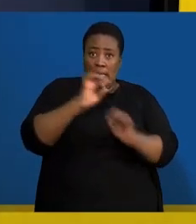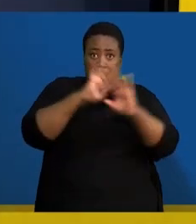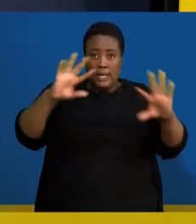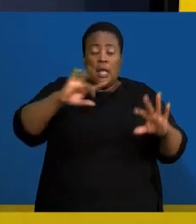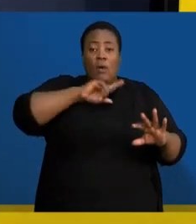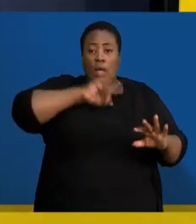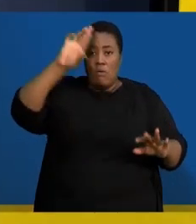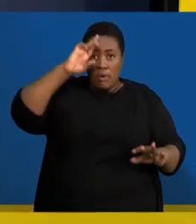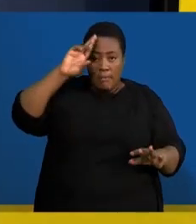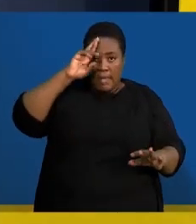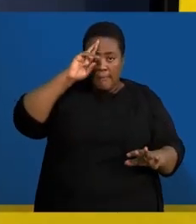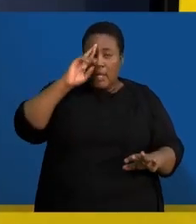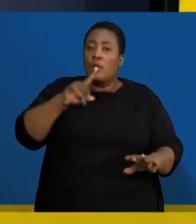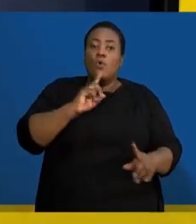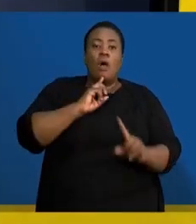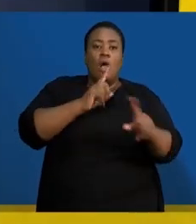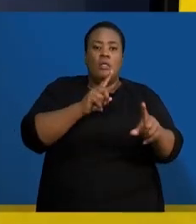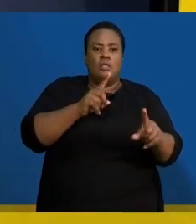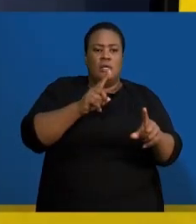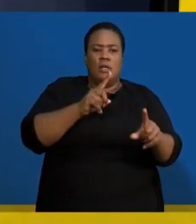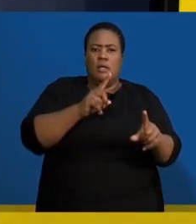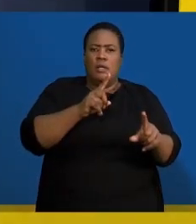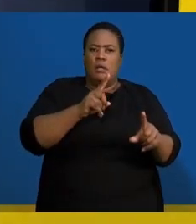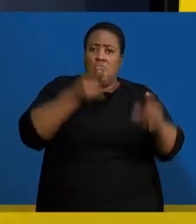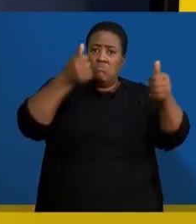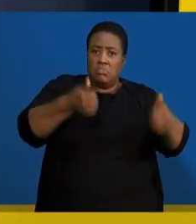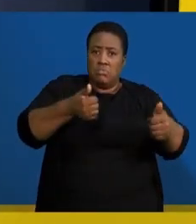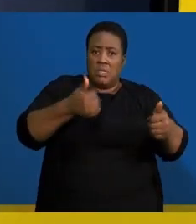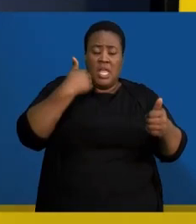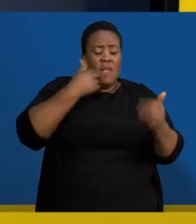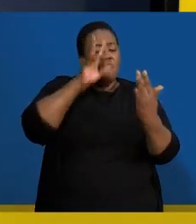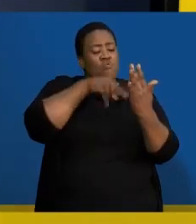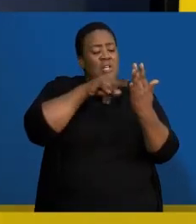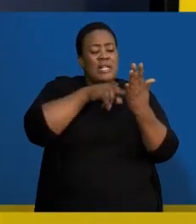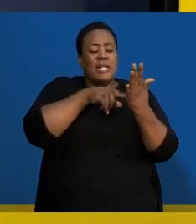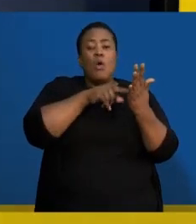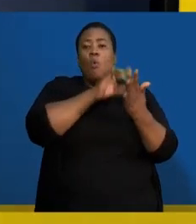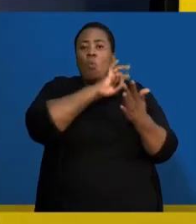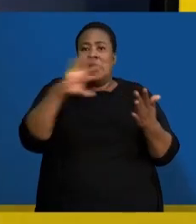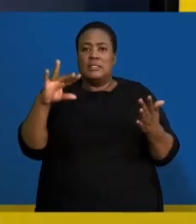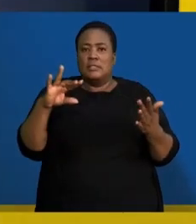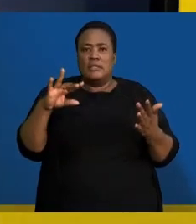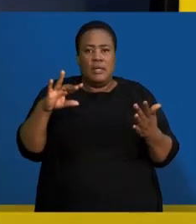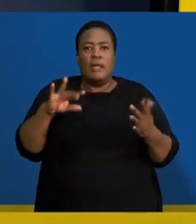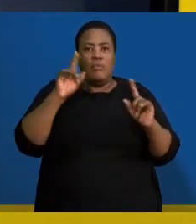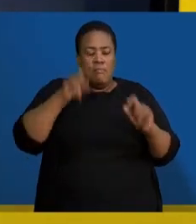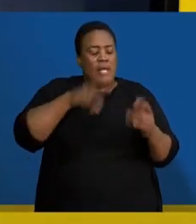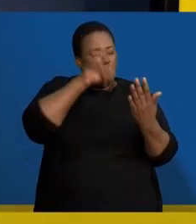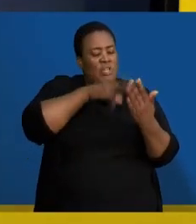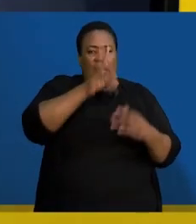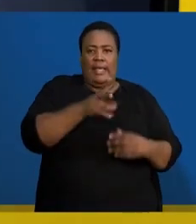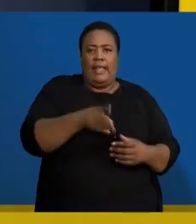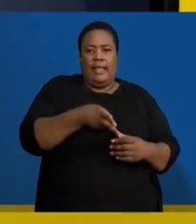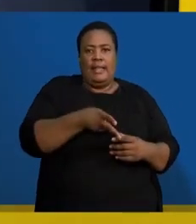you cannot answer a question very well if you've only read the source once. You will have to read it again